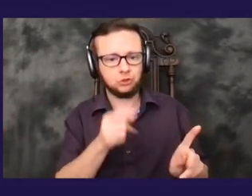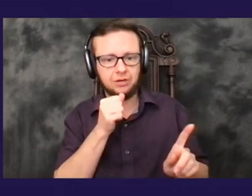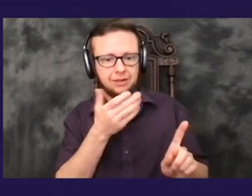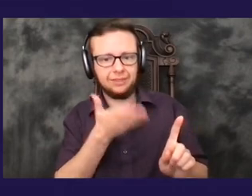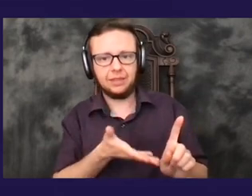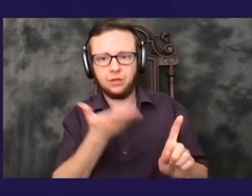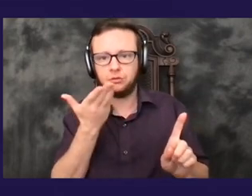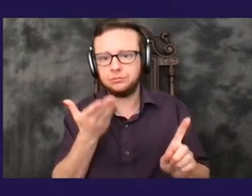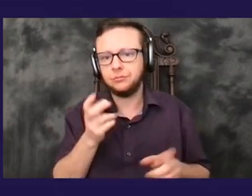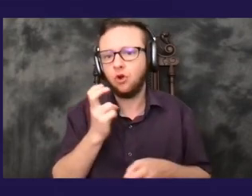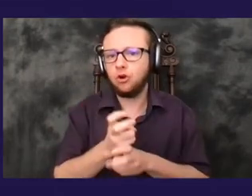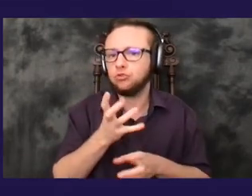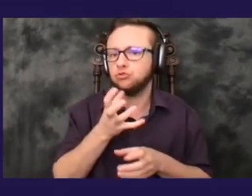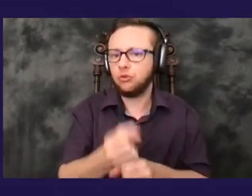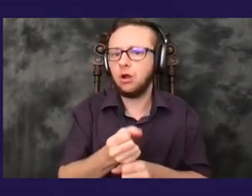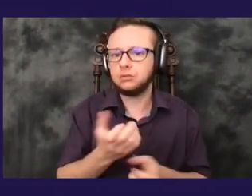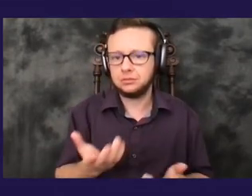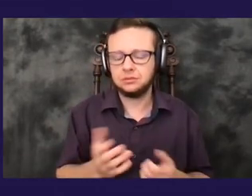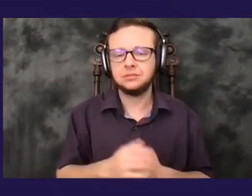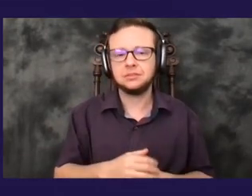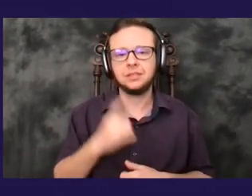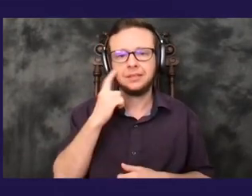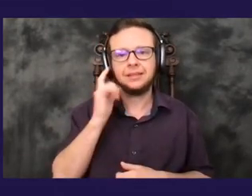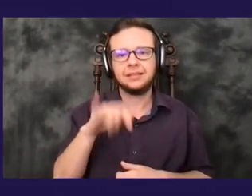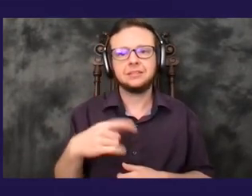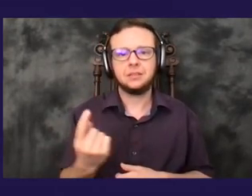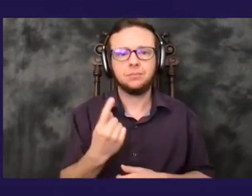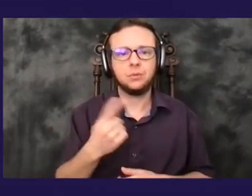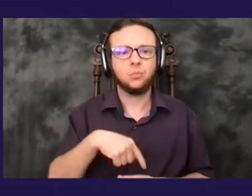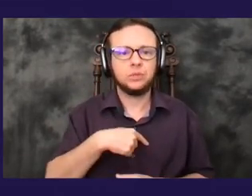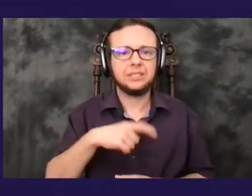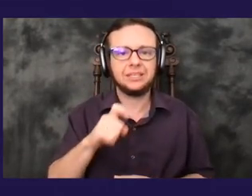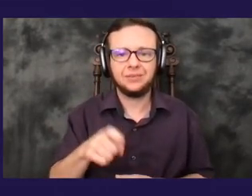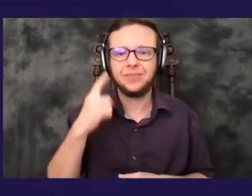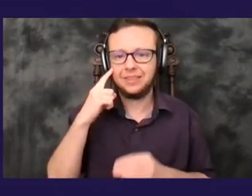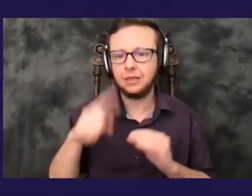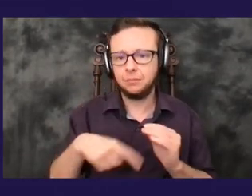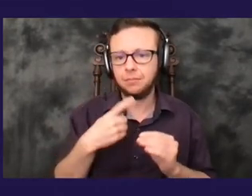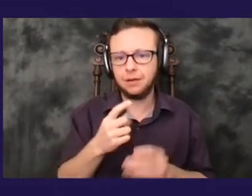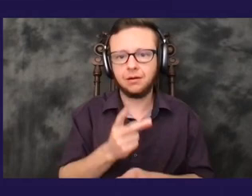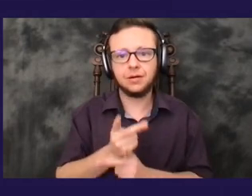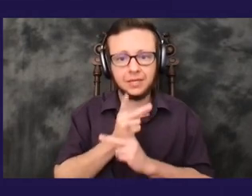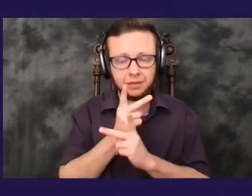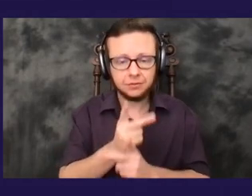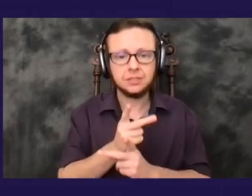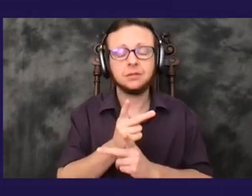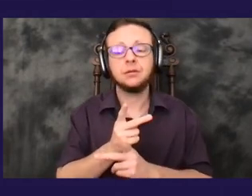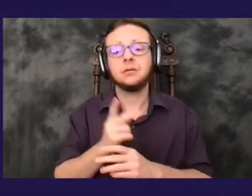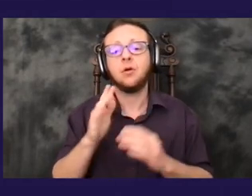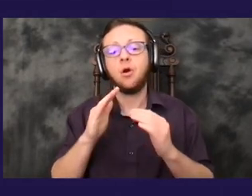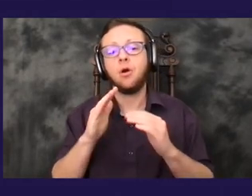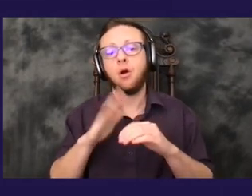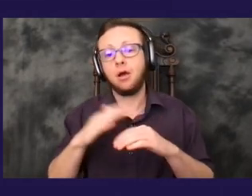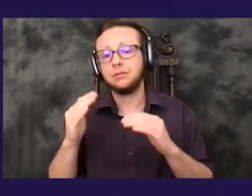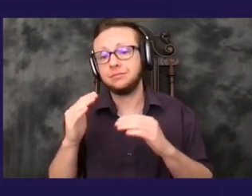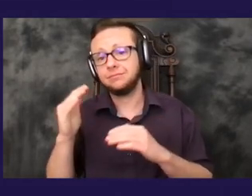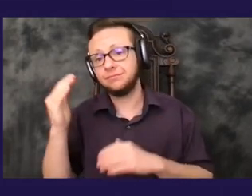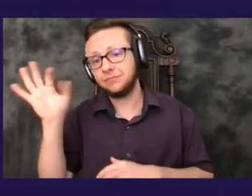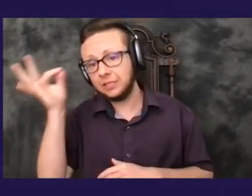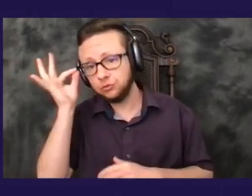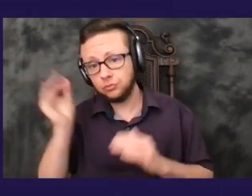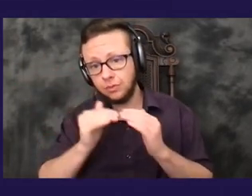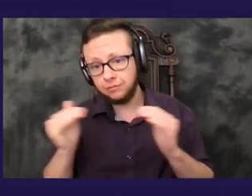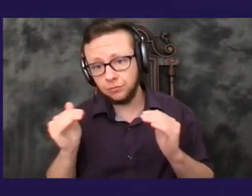them. So I think this is something that we need to think about carefully at the federal level. I think that